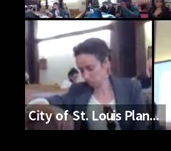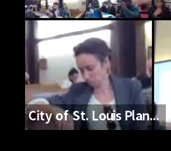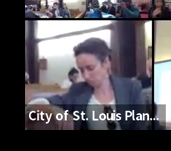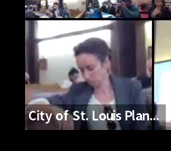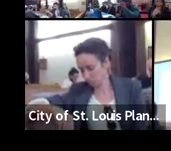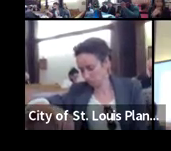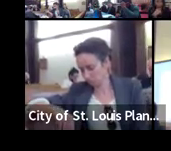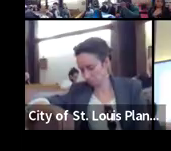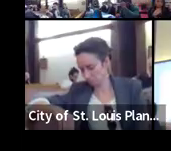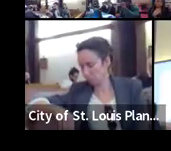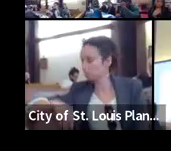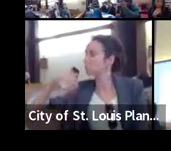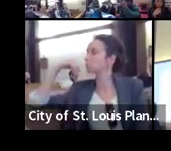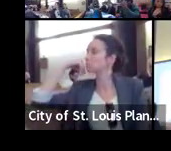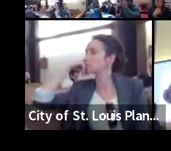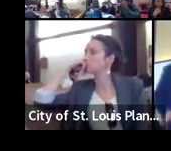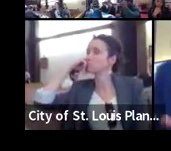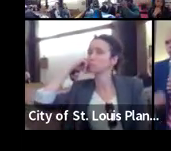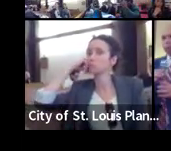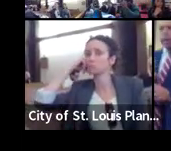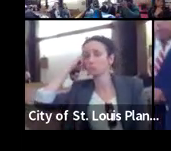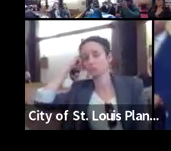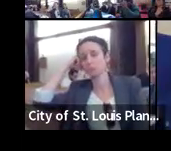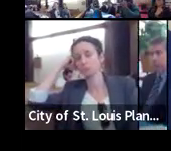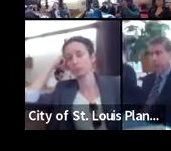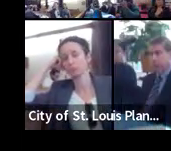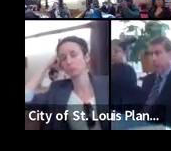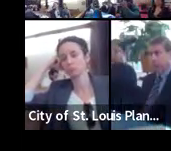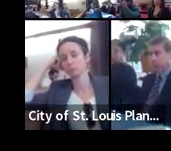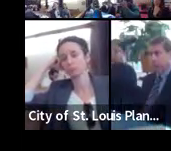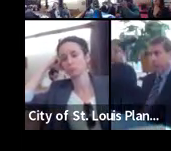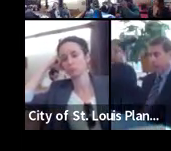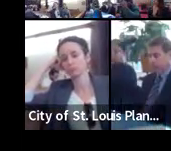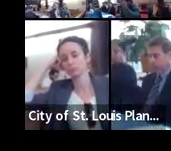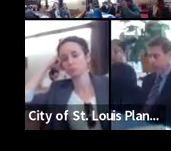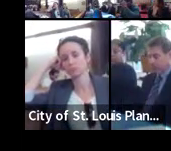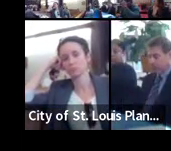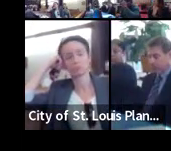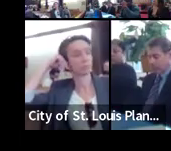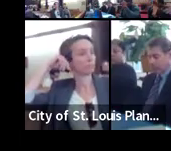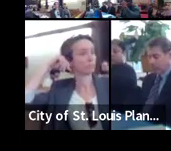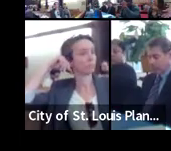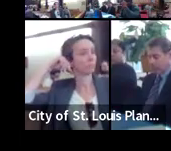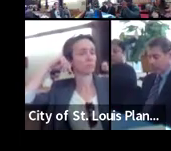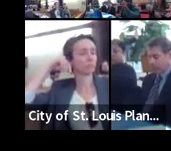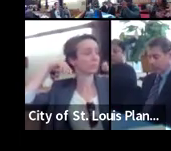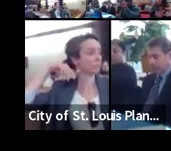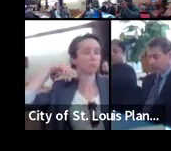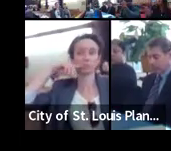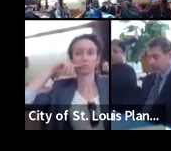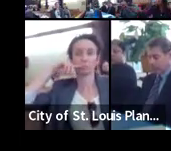did a little bit of action, but we. Madam Chairman. Yes. If I could make a couple,